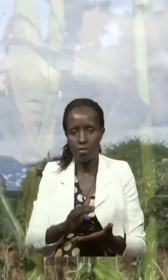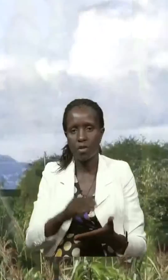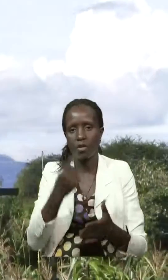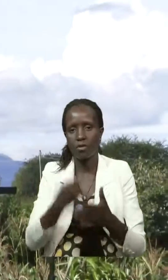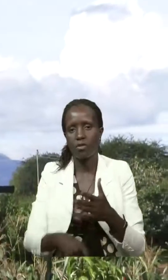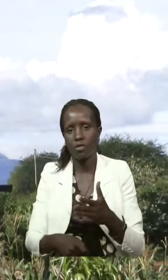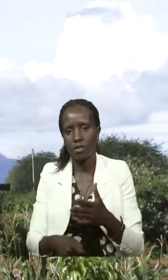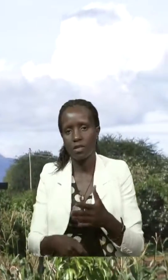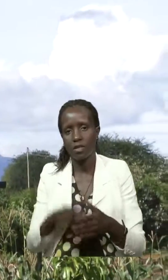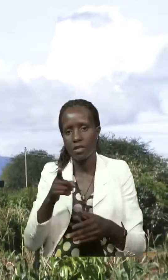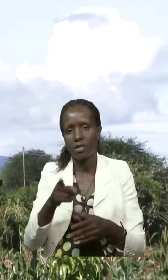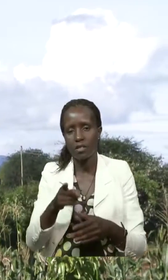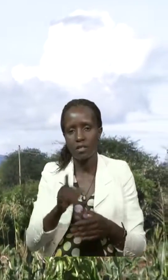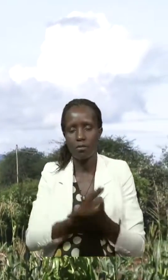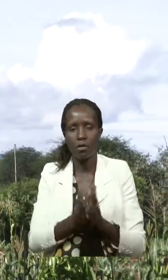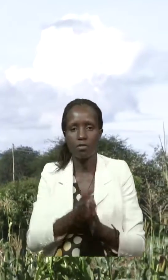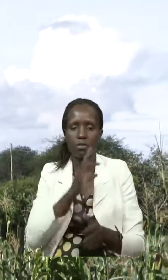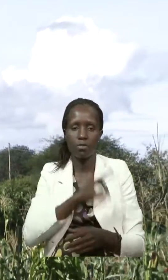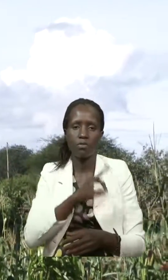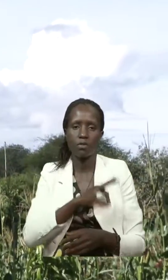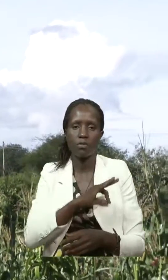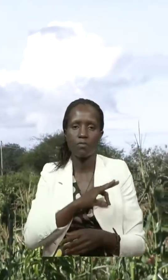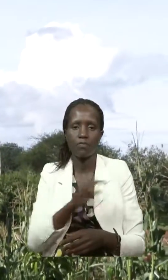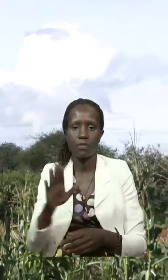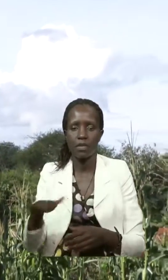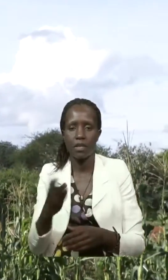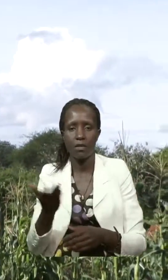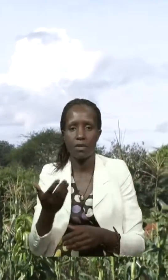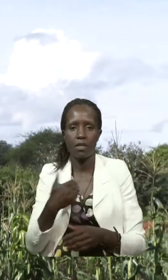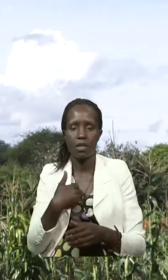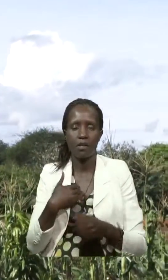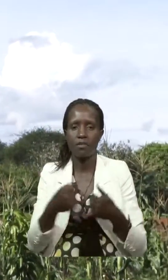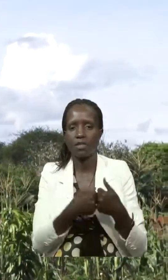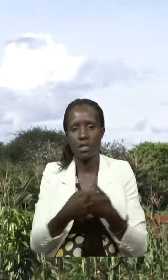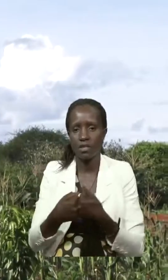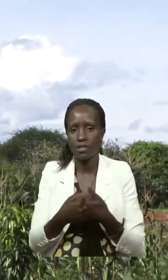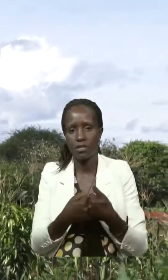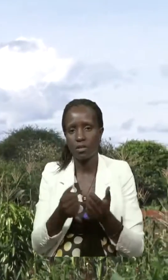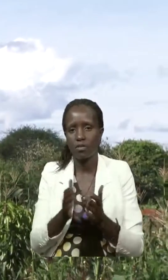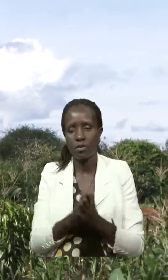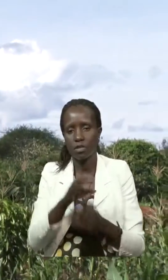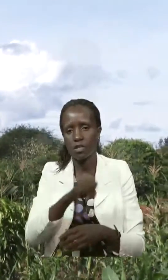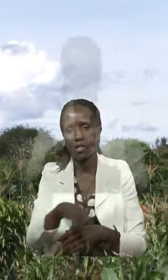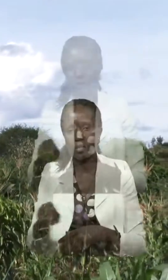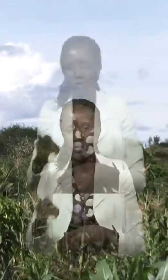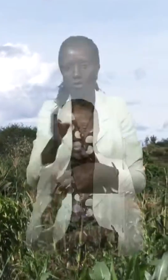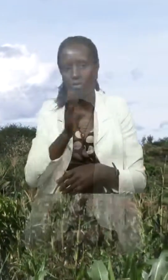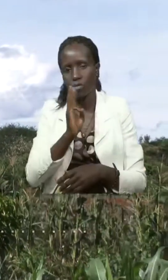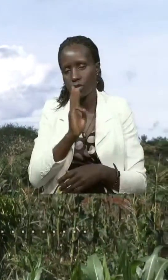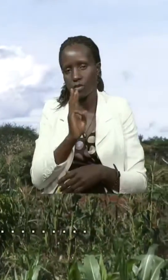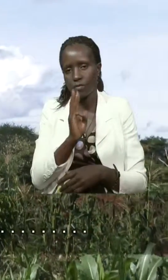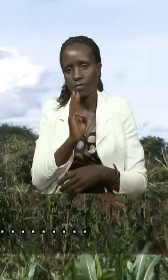costs. This becomes very profitable in areas that have challenges of irrigation water.